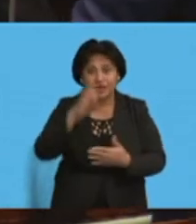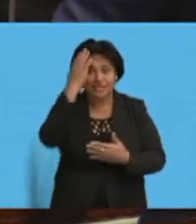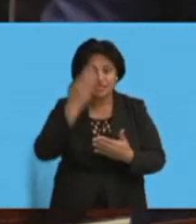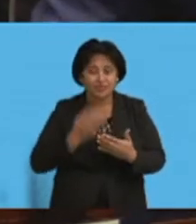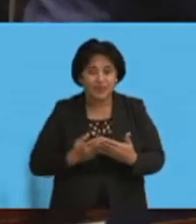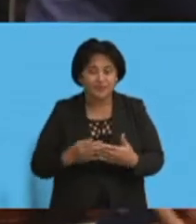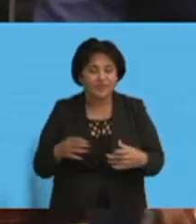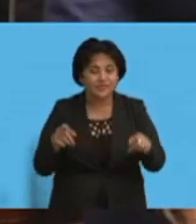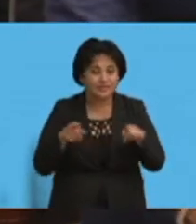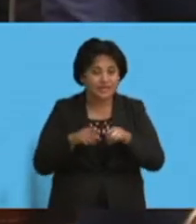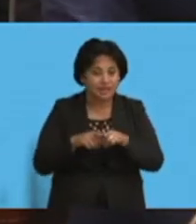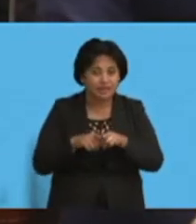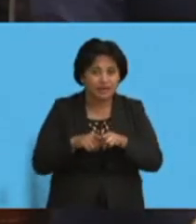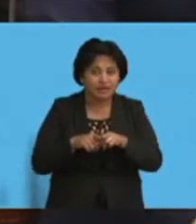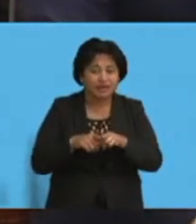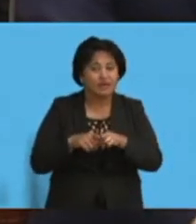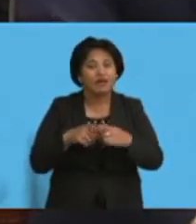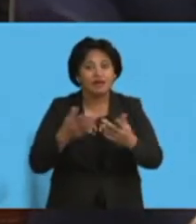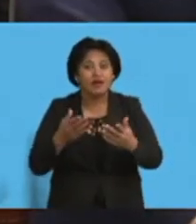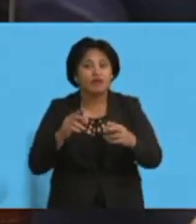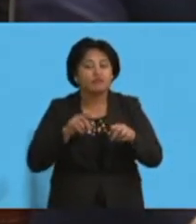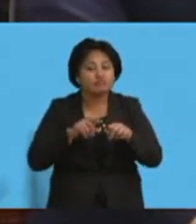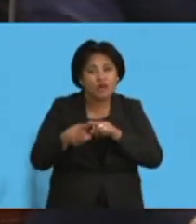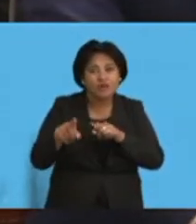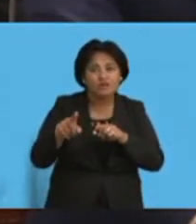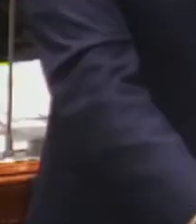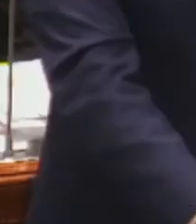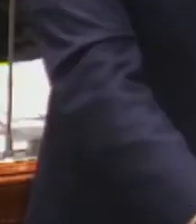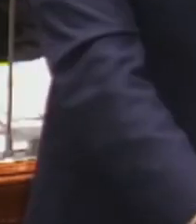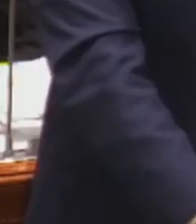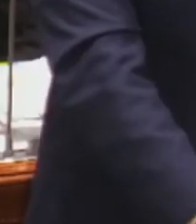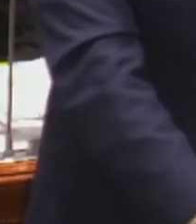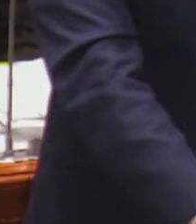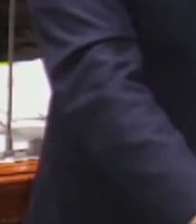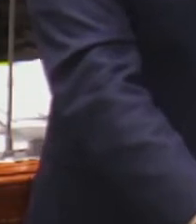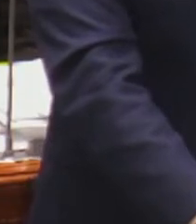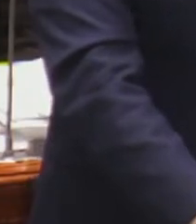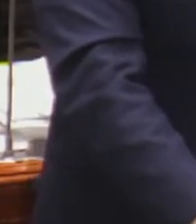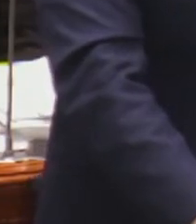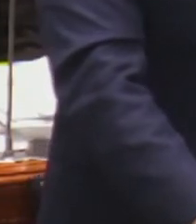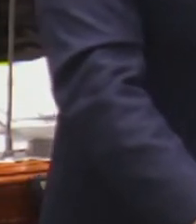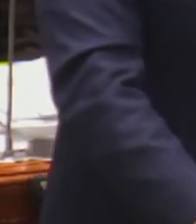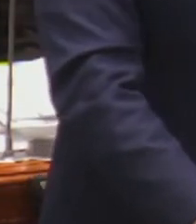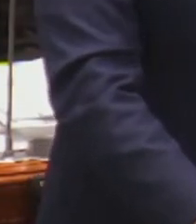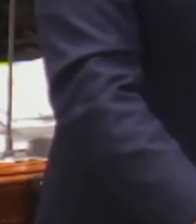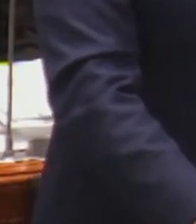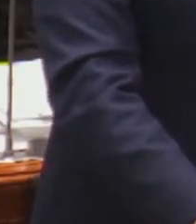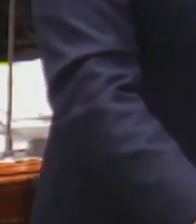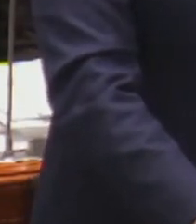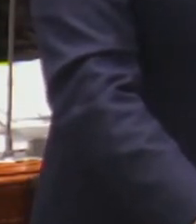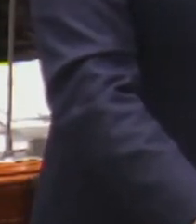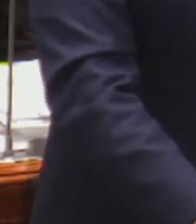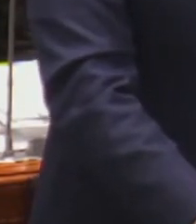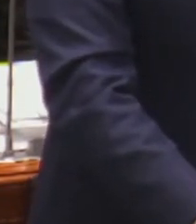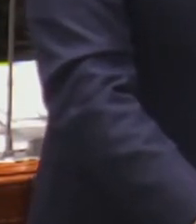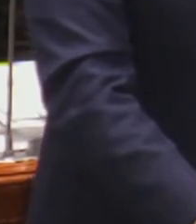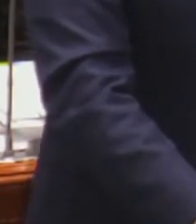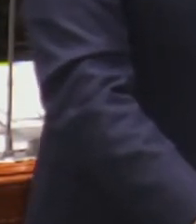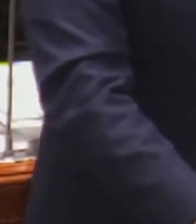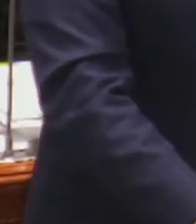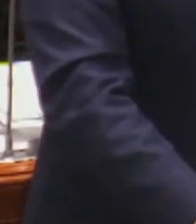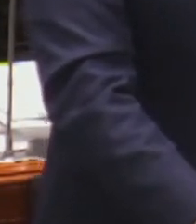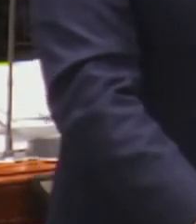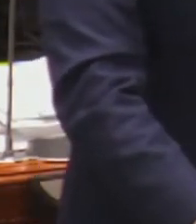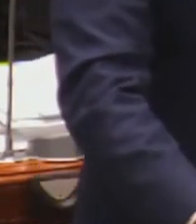And that's another reason among many that Fijian mothers are very keen to get their fathers back in the house, helping at home as well. It is almost a